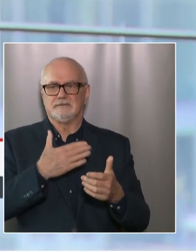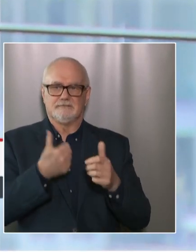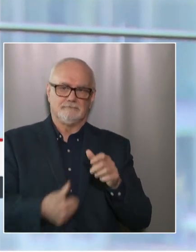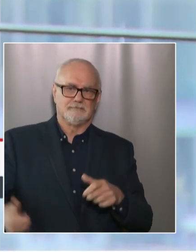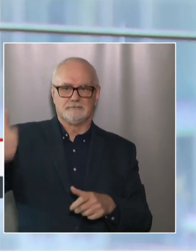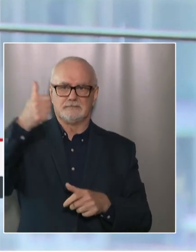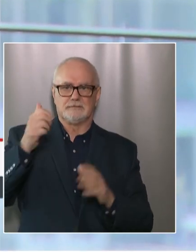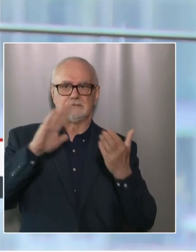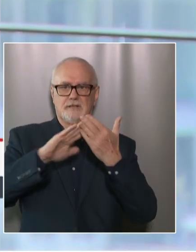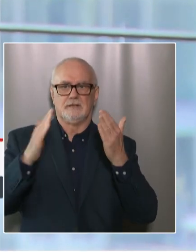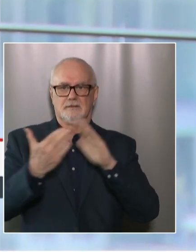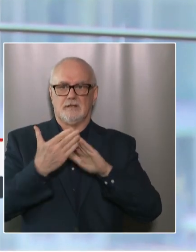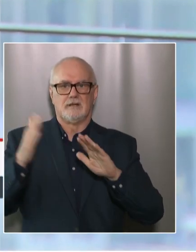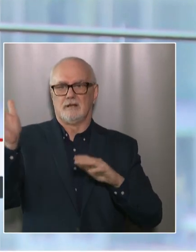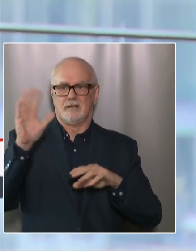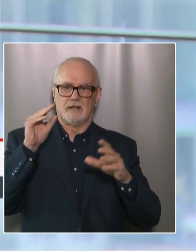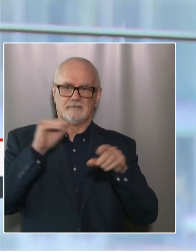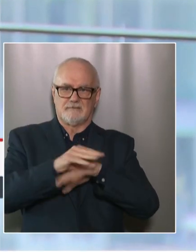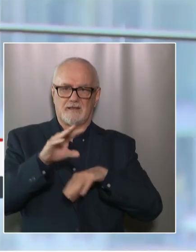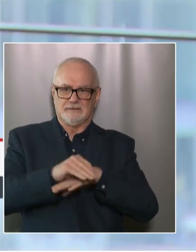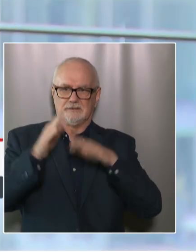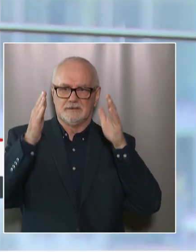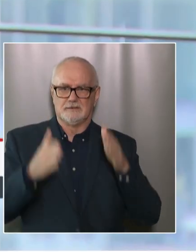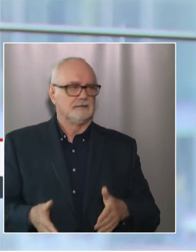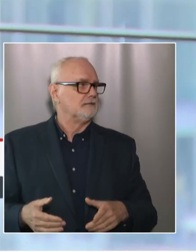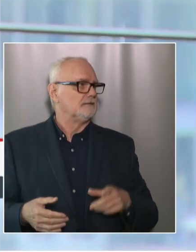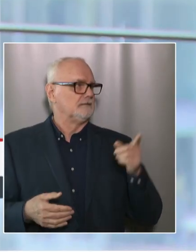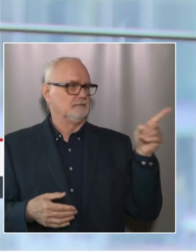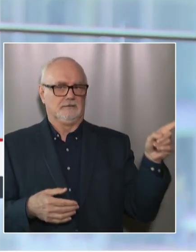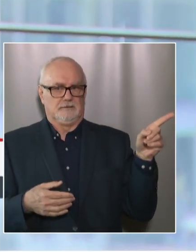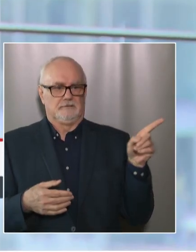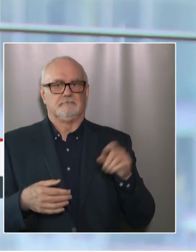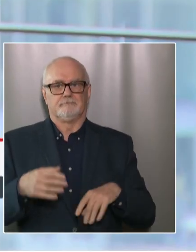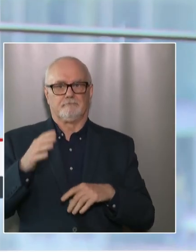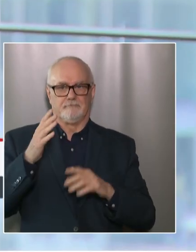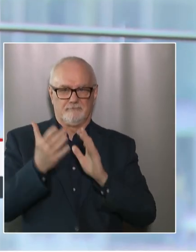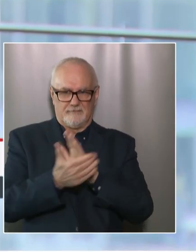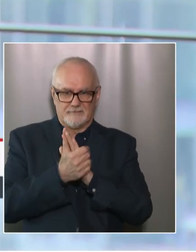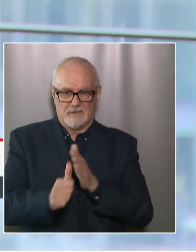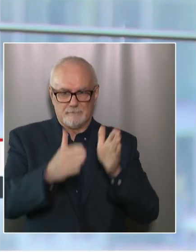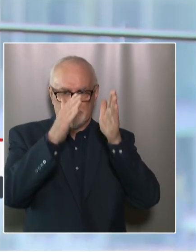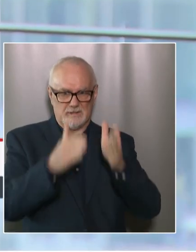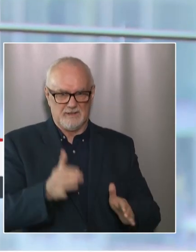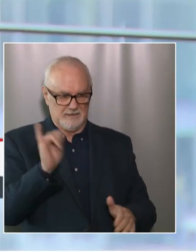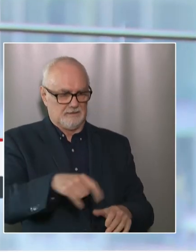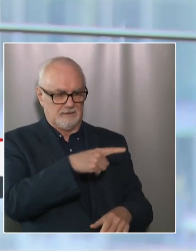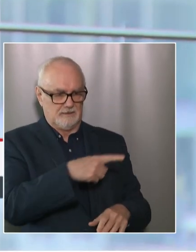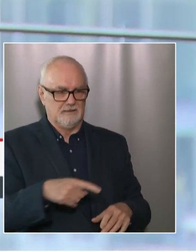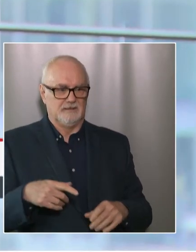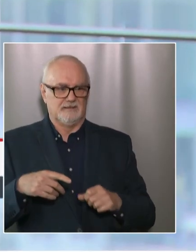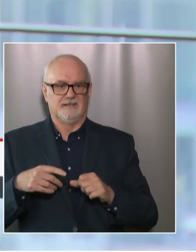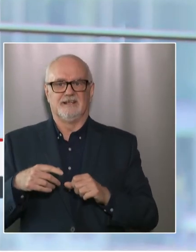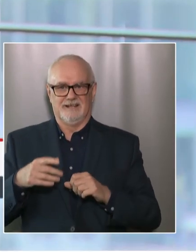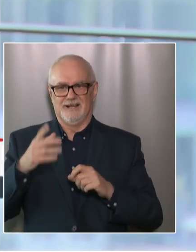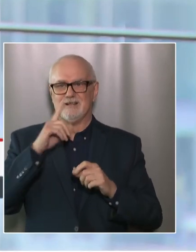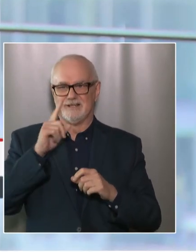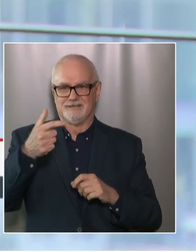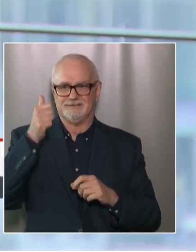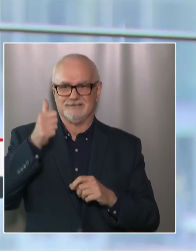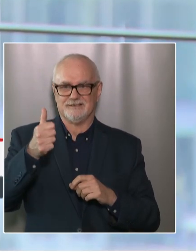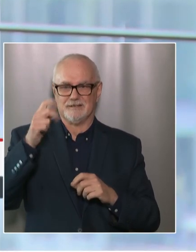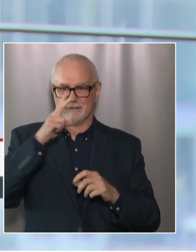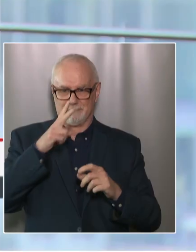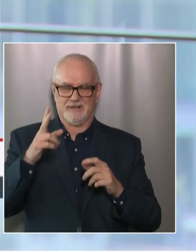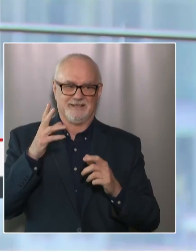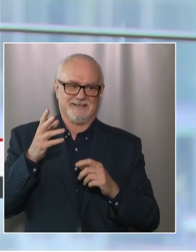advisor. A great talent and deeply knowledgeable person. Oh, there he is, Danilo. And then